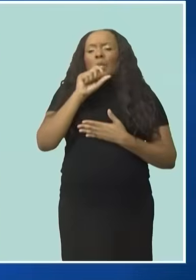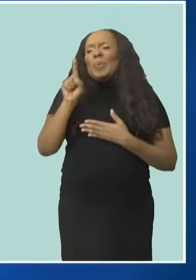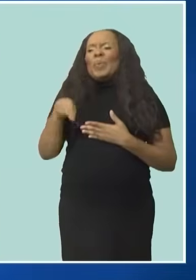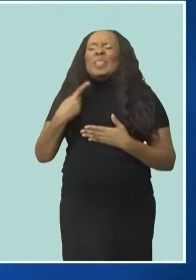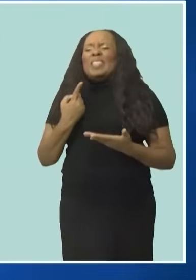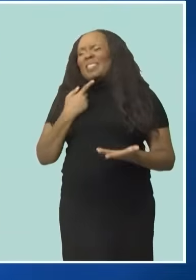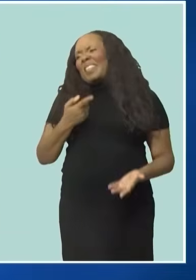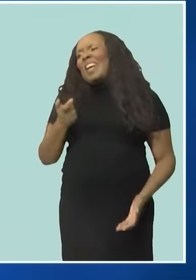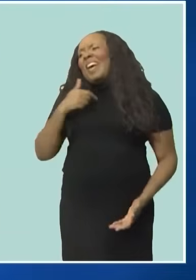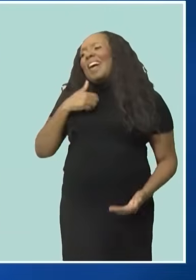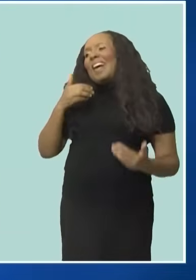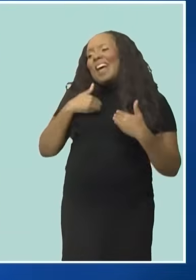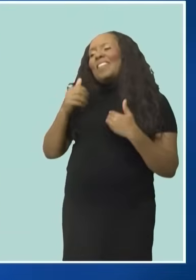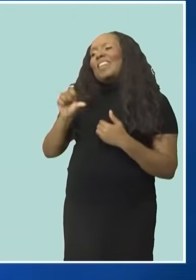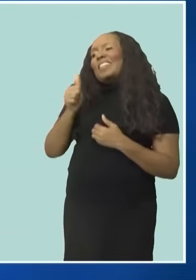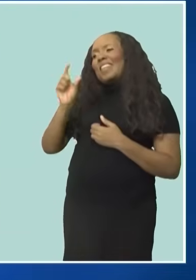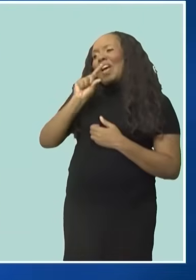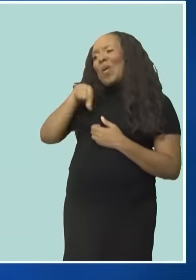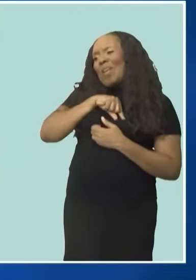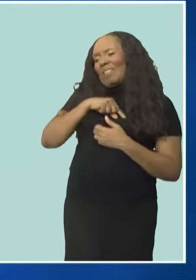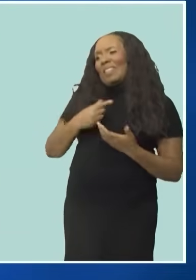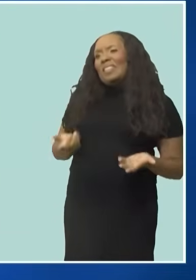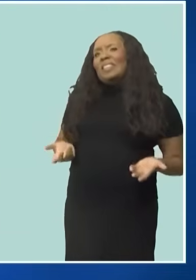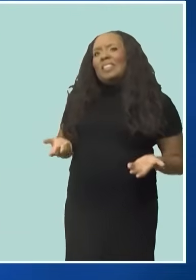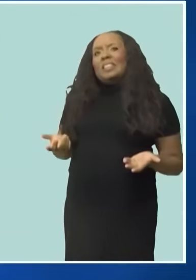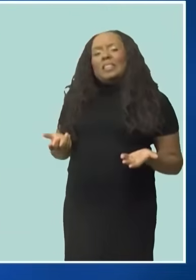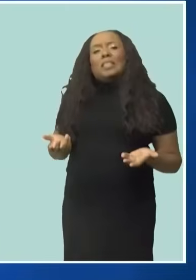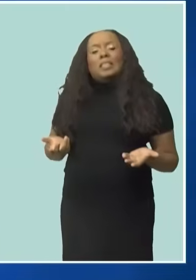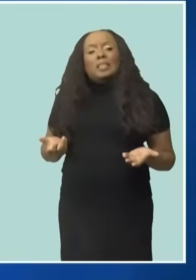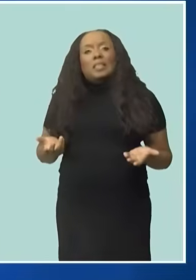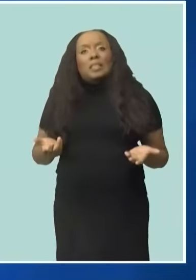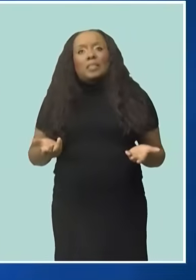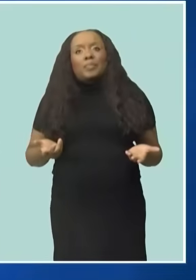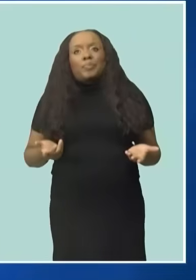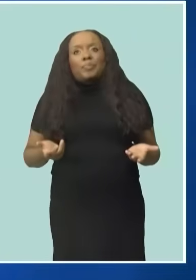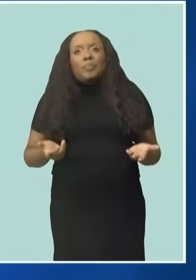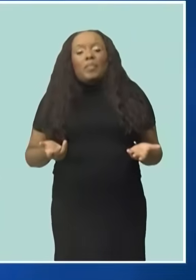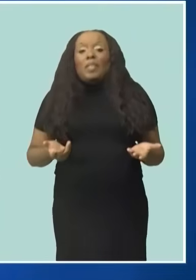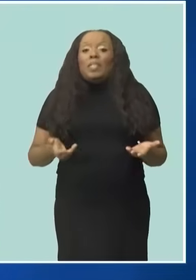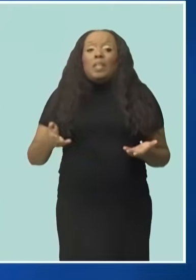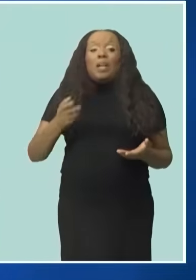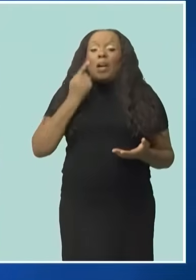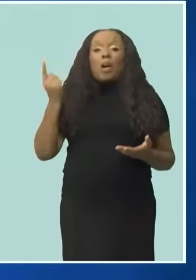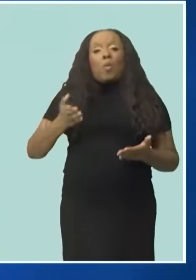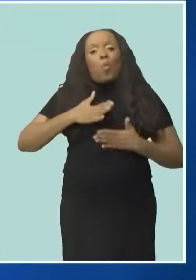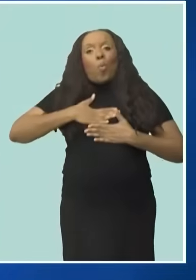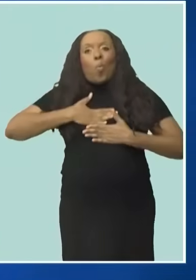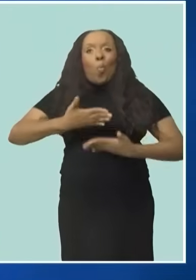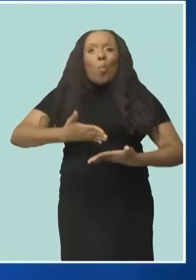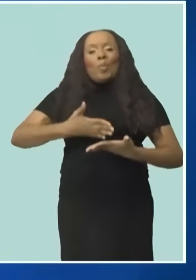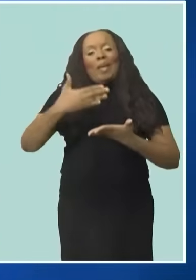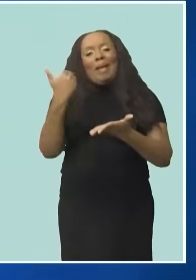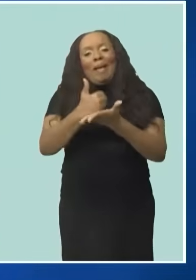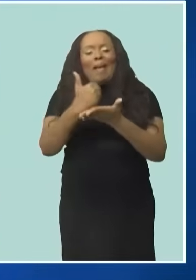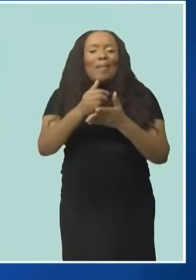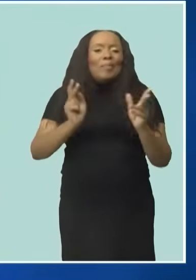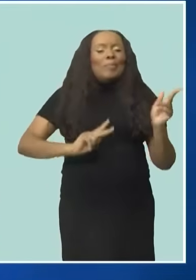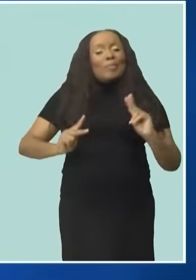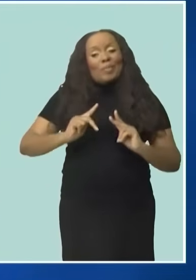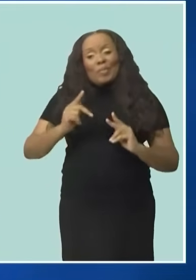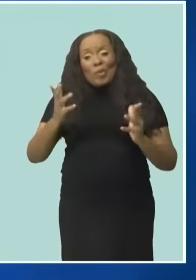another qualification to their resume. She says her doors will remain open to help those who are in need of